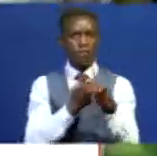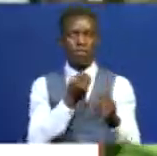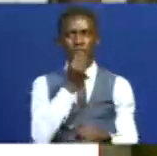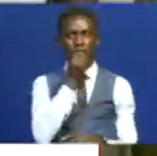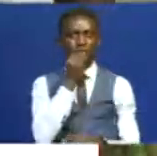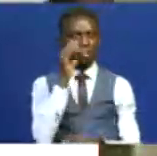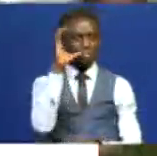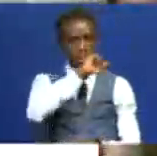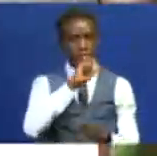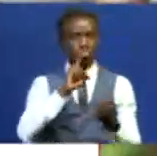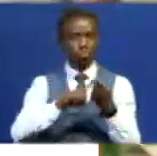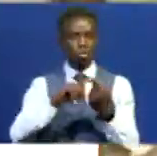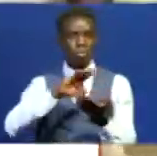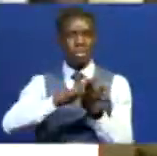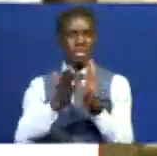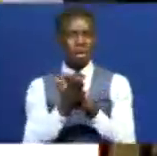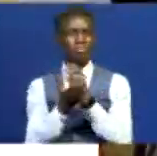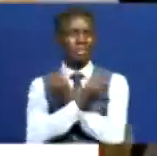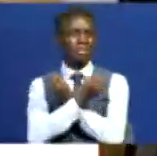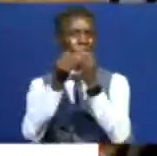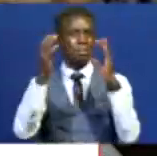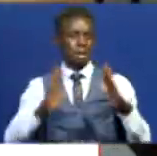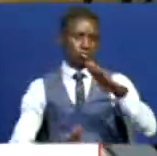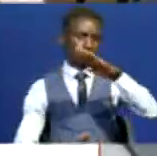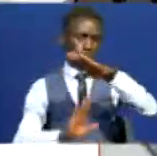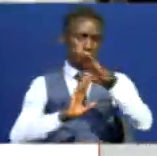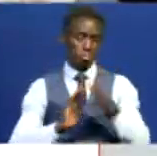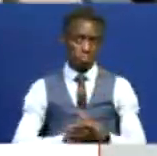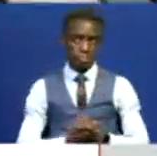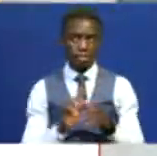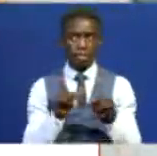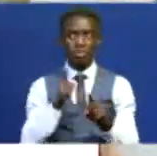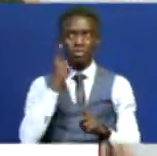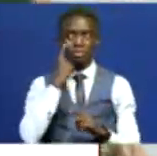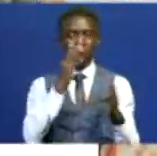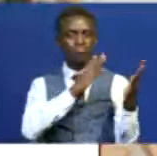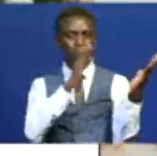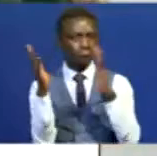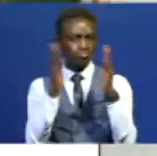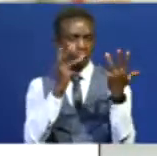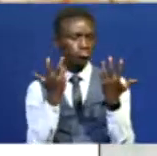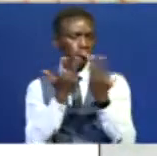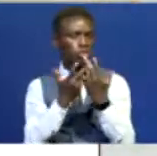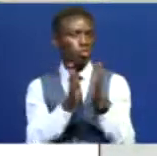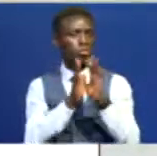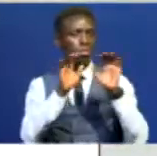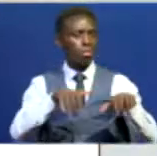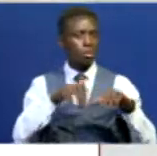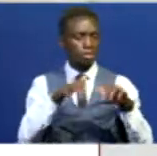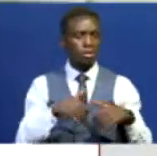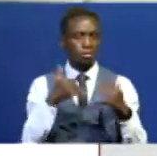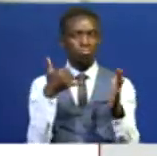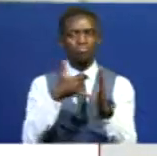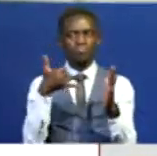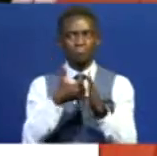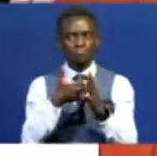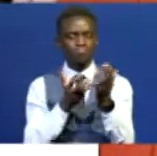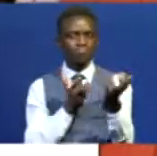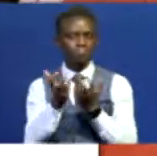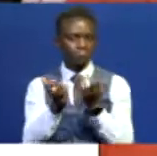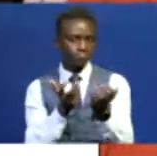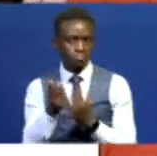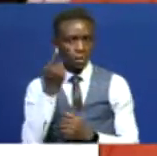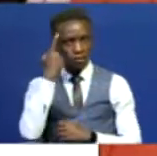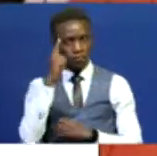during the official opening of the Nairobi Trade Fair dubbed Promoting Climate Smart Agriculture and Trade Initiatives for Sustainable Economic